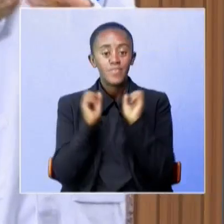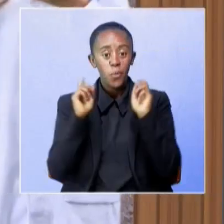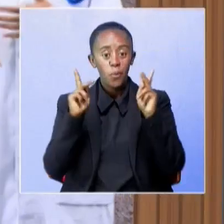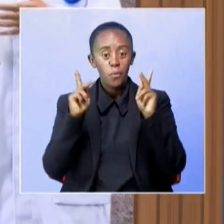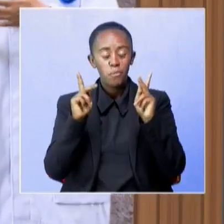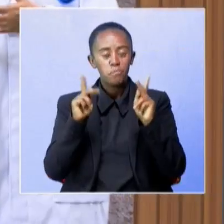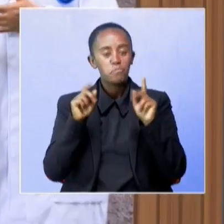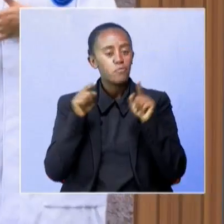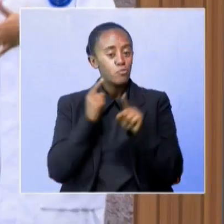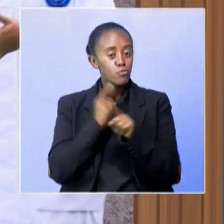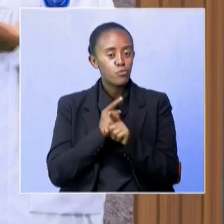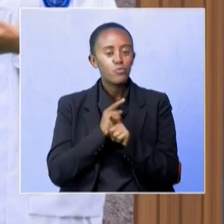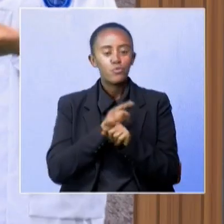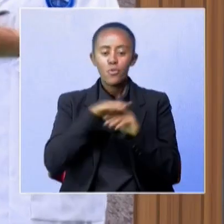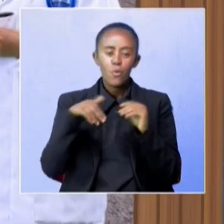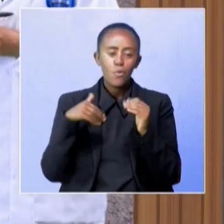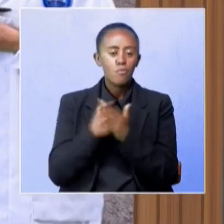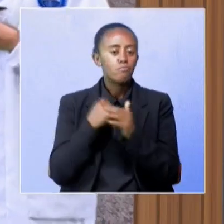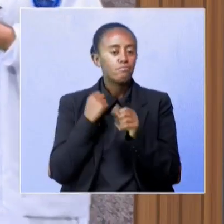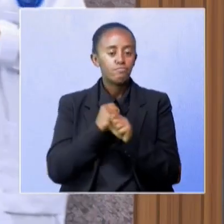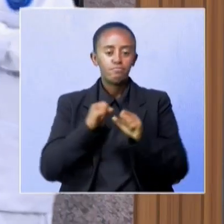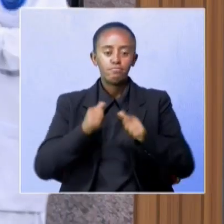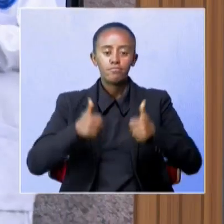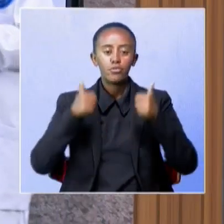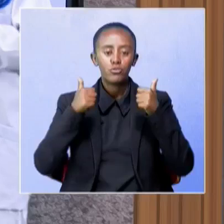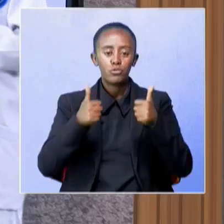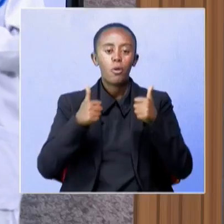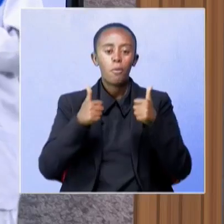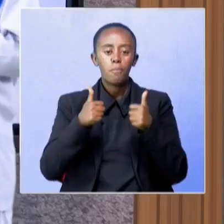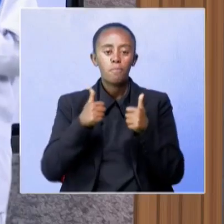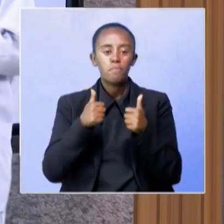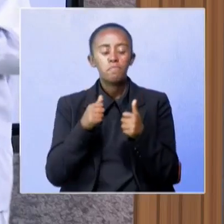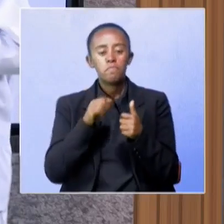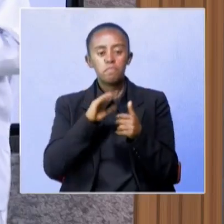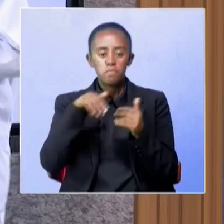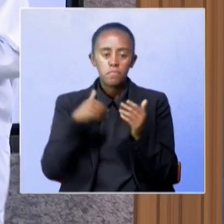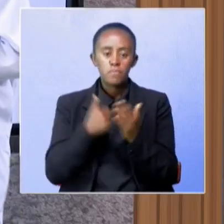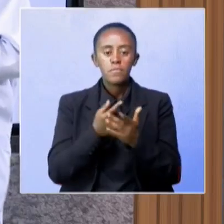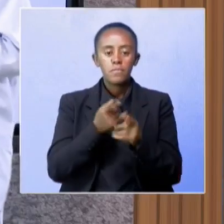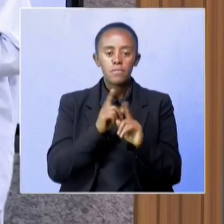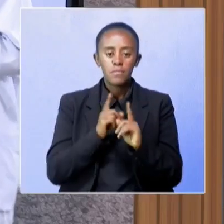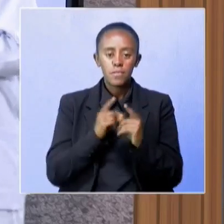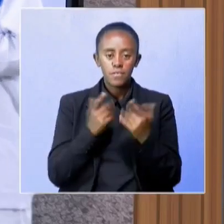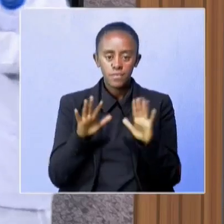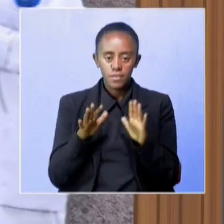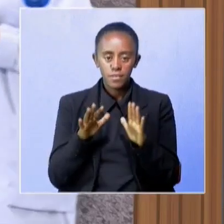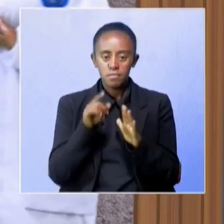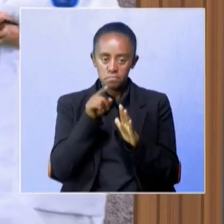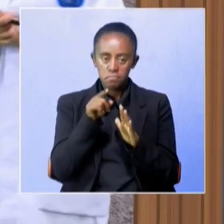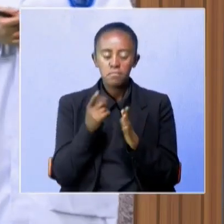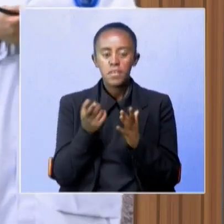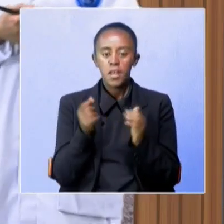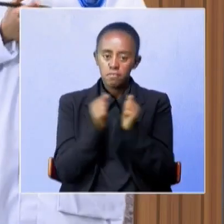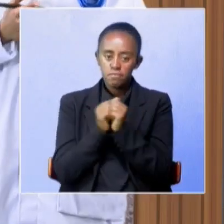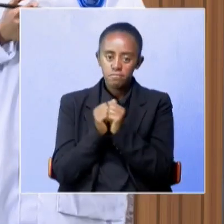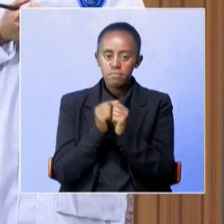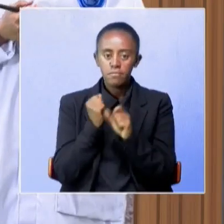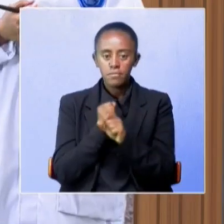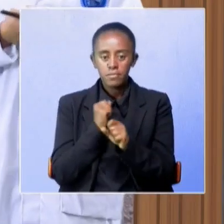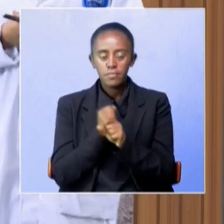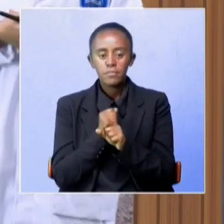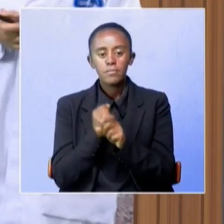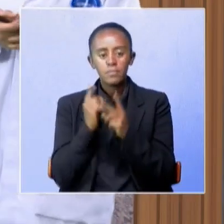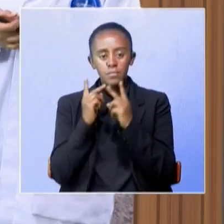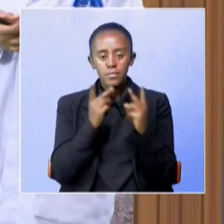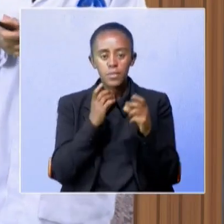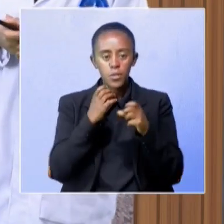Okay, I'm sure you all did a really good job in answering all of these questions. And let's do them together and we will